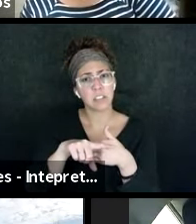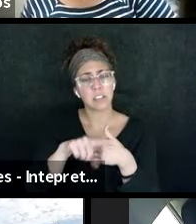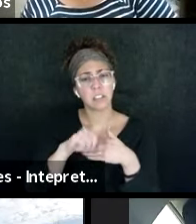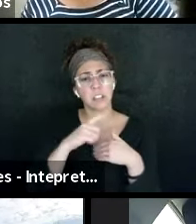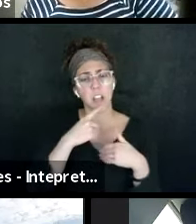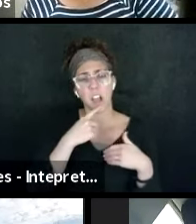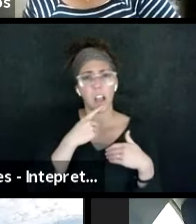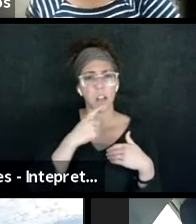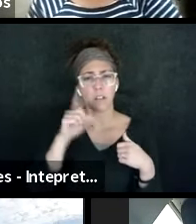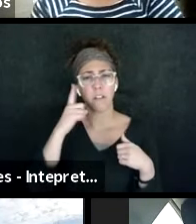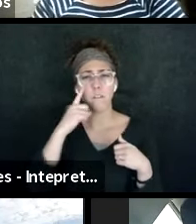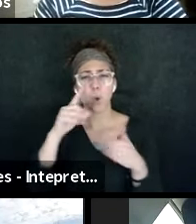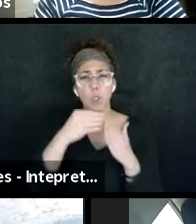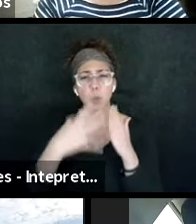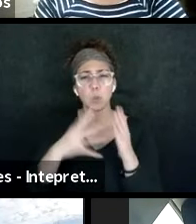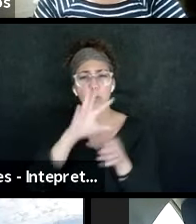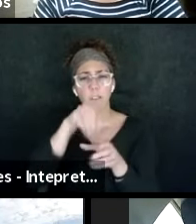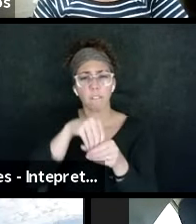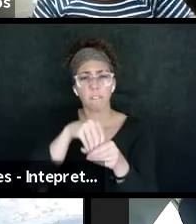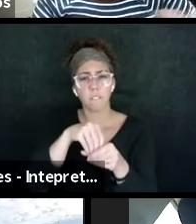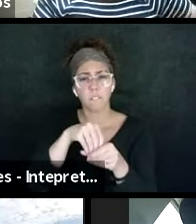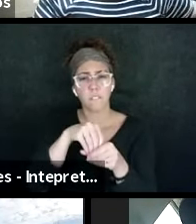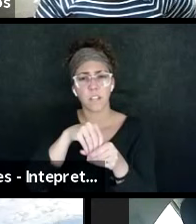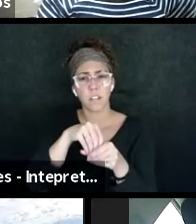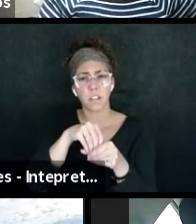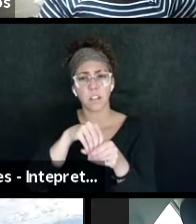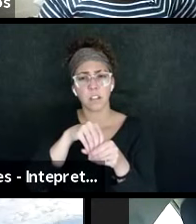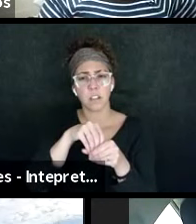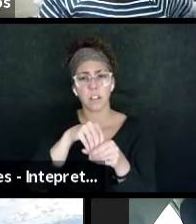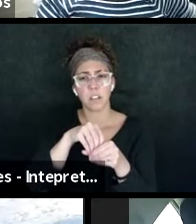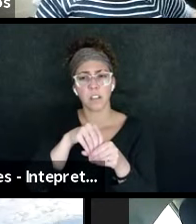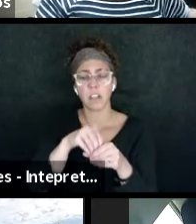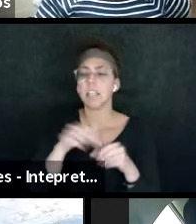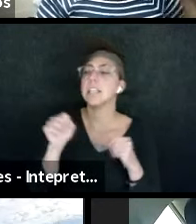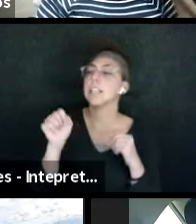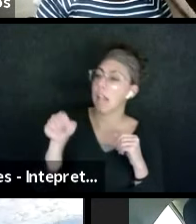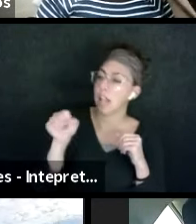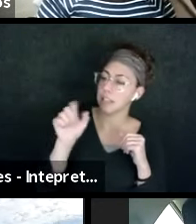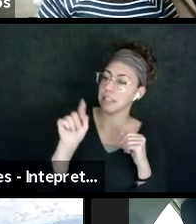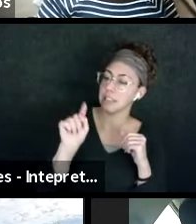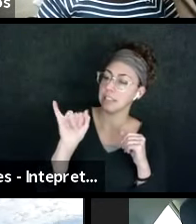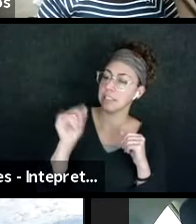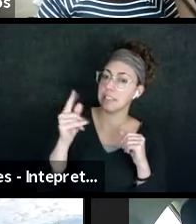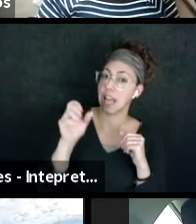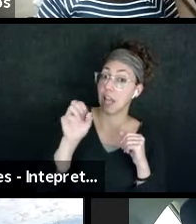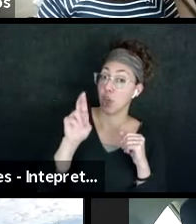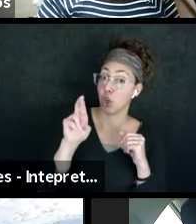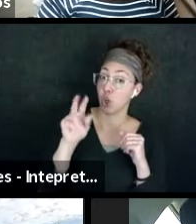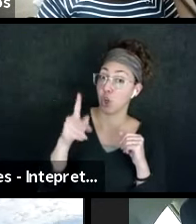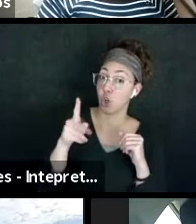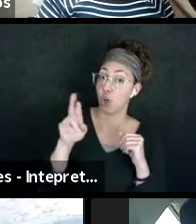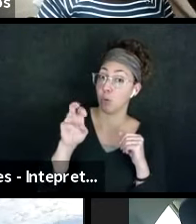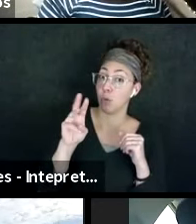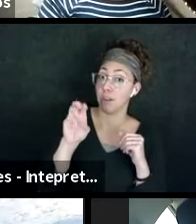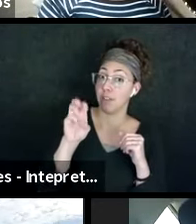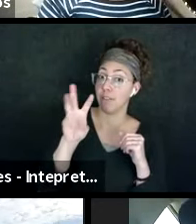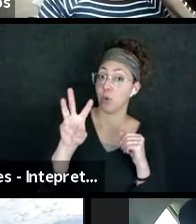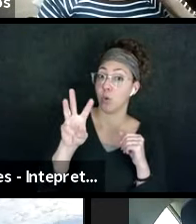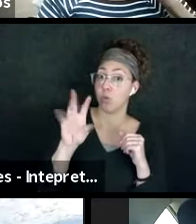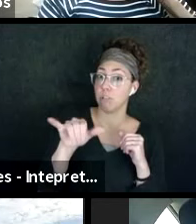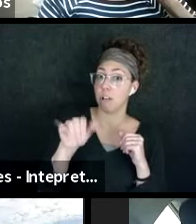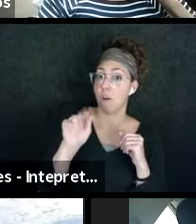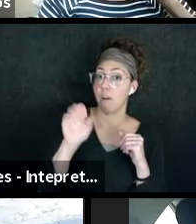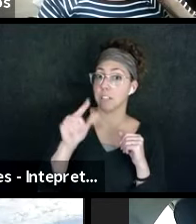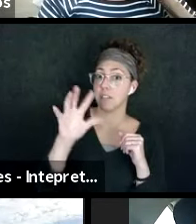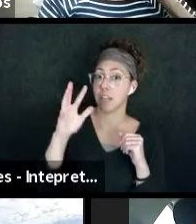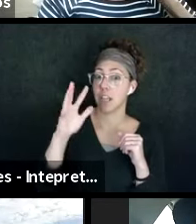for students to participate in. Right. We have the Tiger preview coming up on August 5th at 11 a.m. That'll be the live